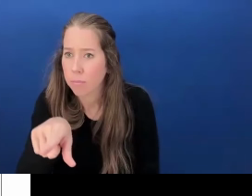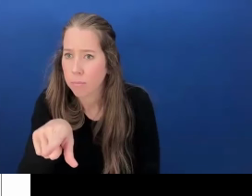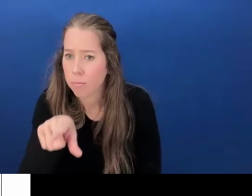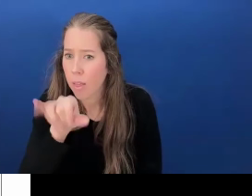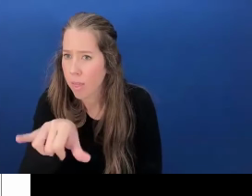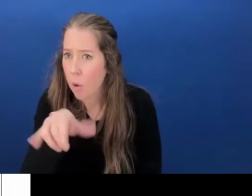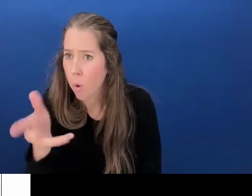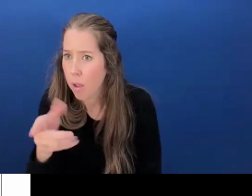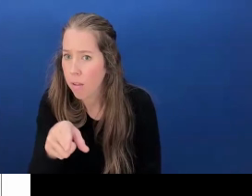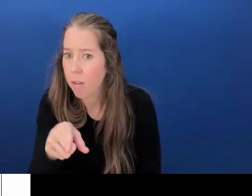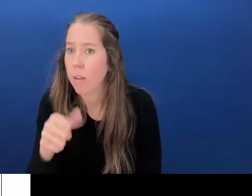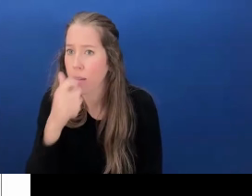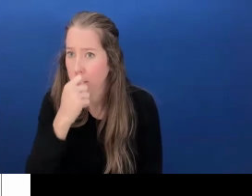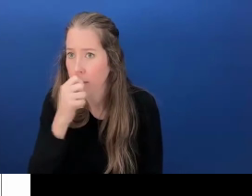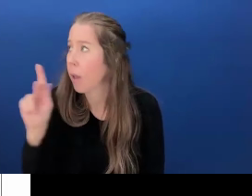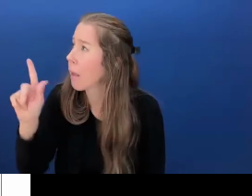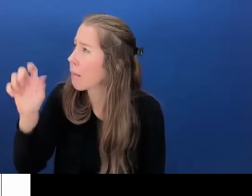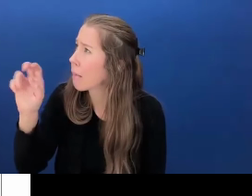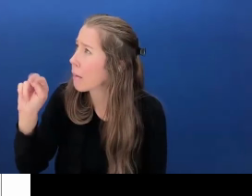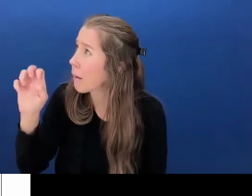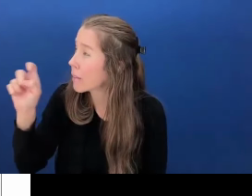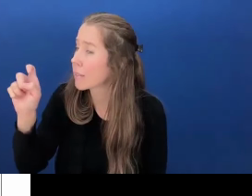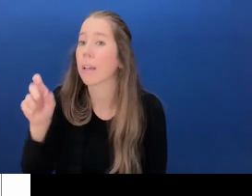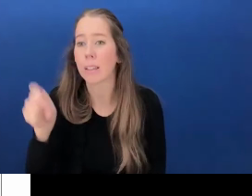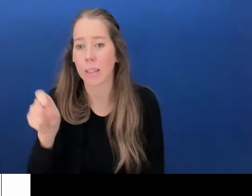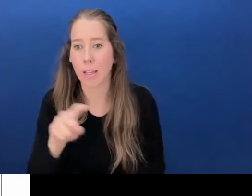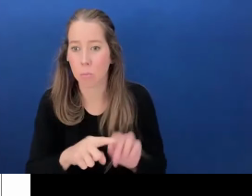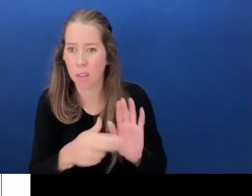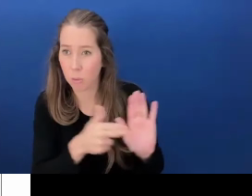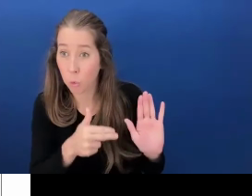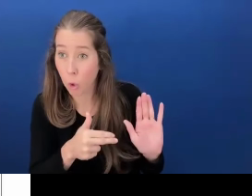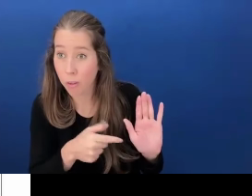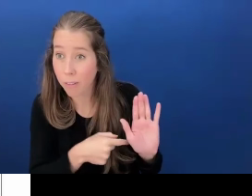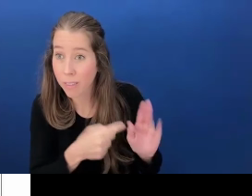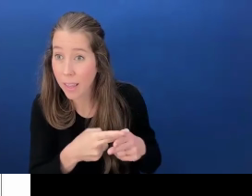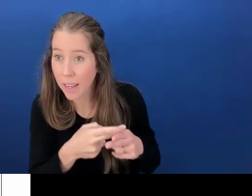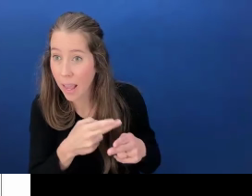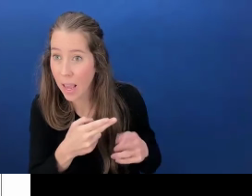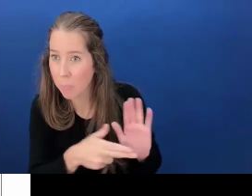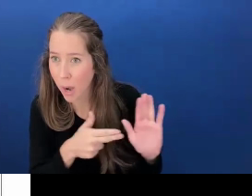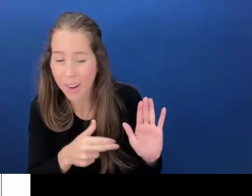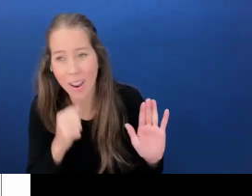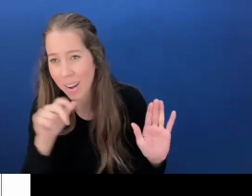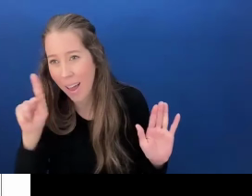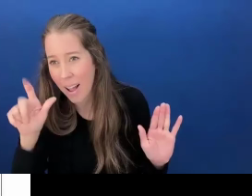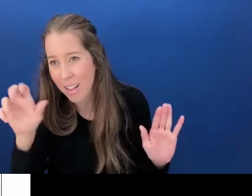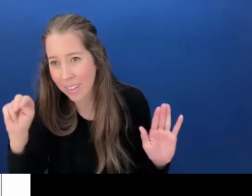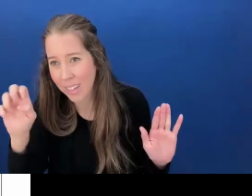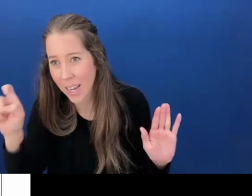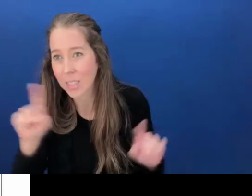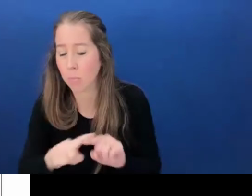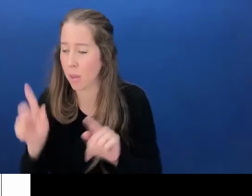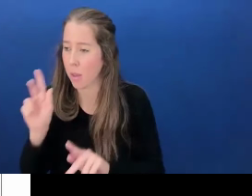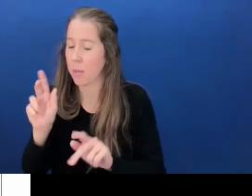of you. Kleenex? Yeah, but you look at the brand, is it Kleenex? No, right? But it became synonymous with it for so